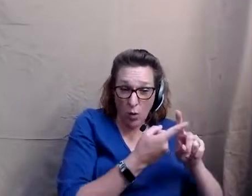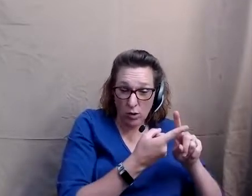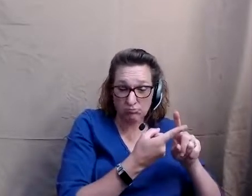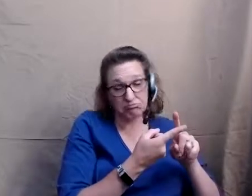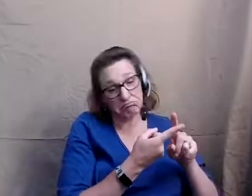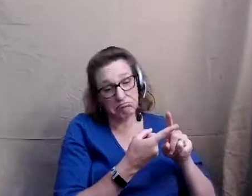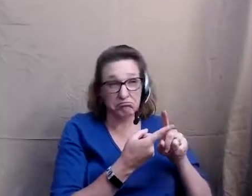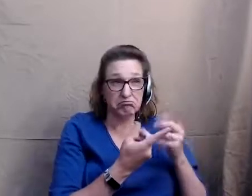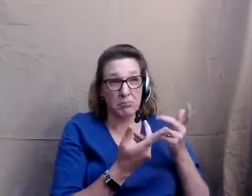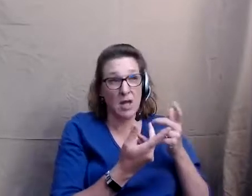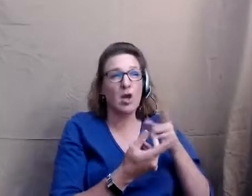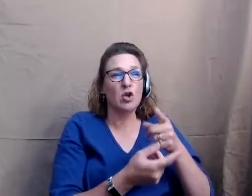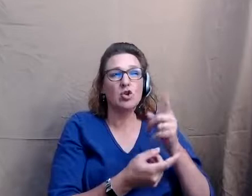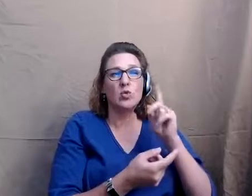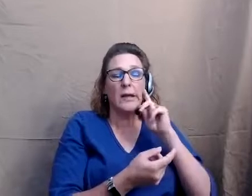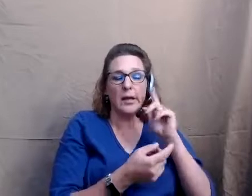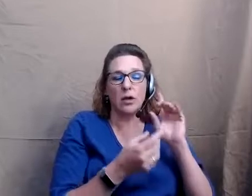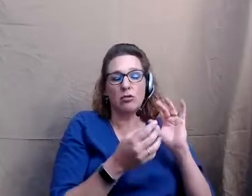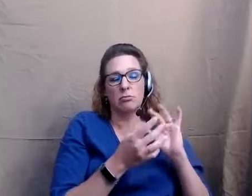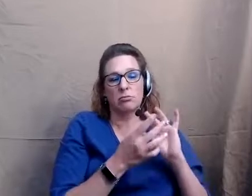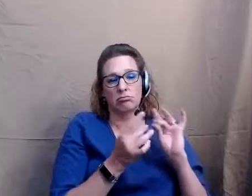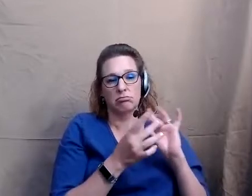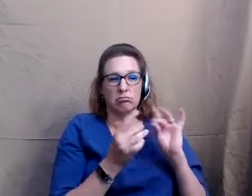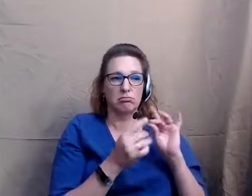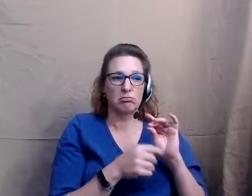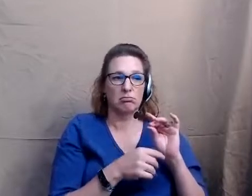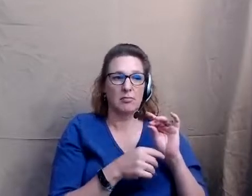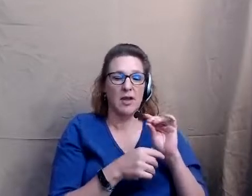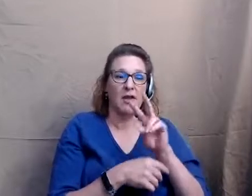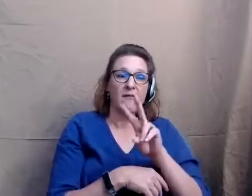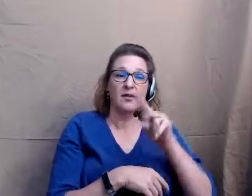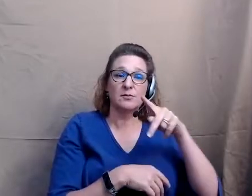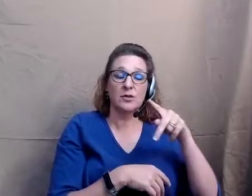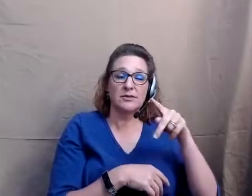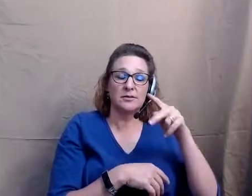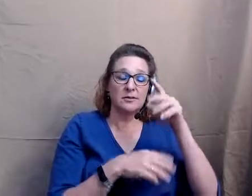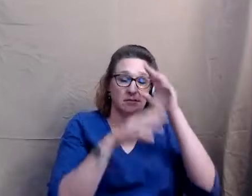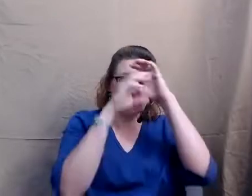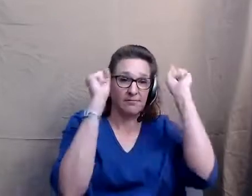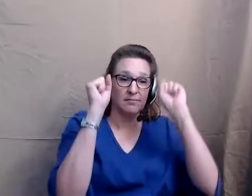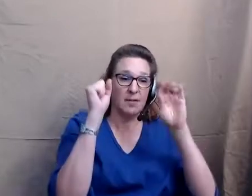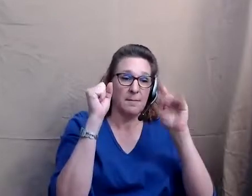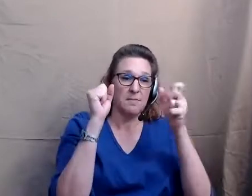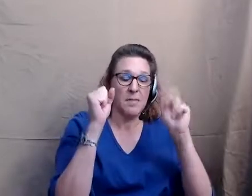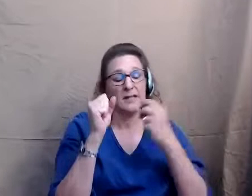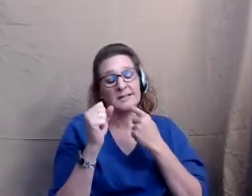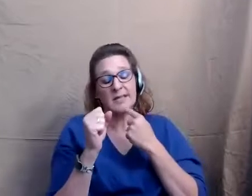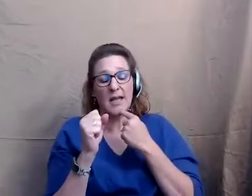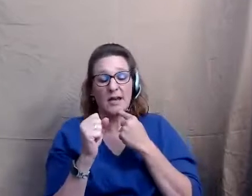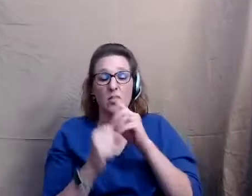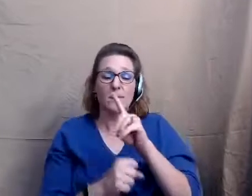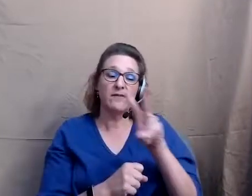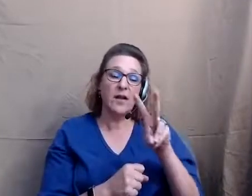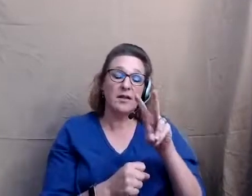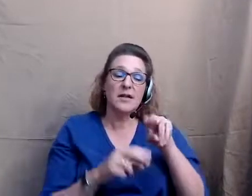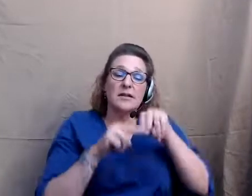violence? You'll hear, for example, Vice President Biden say, domestic violence has dropped 63%